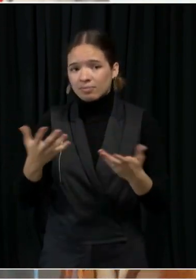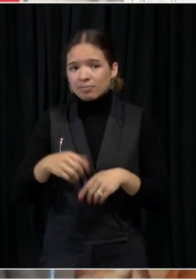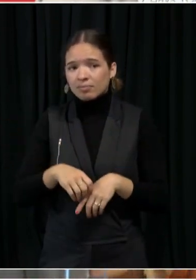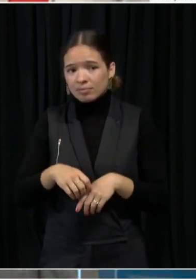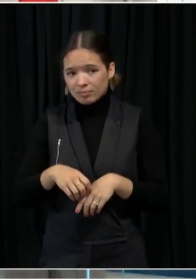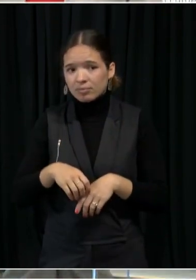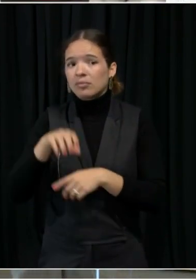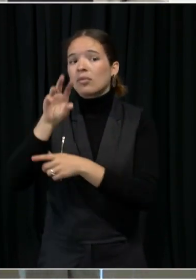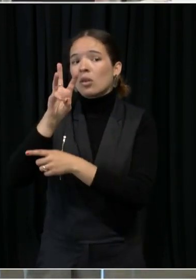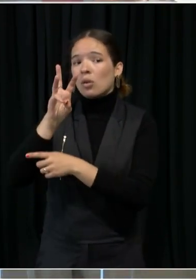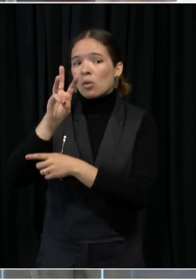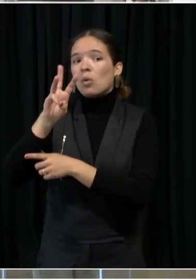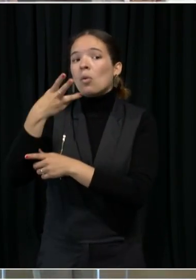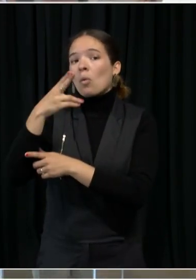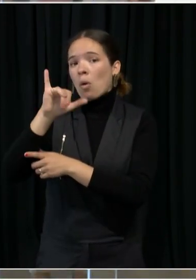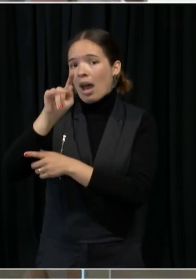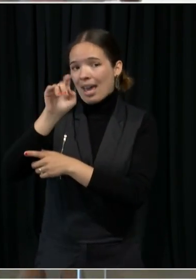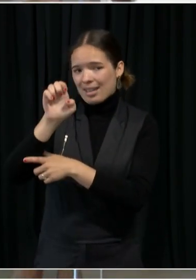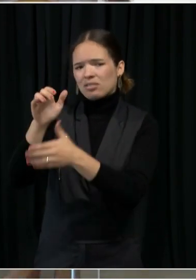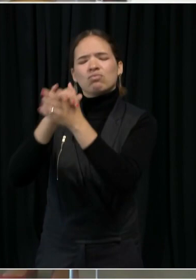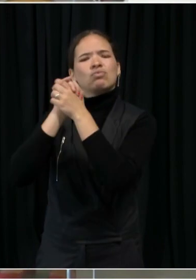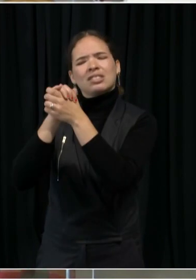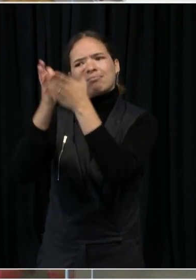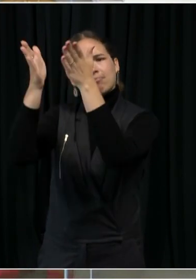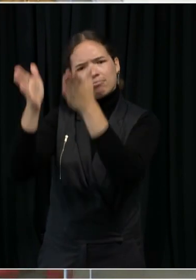of applause.